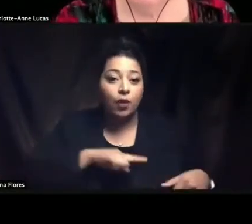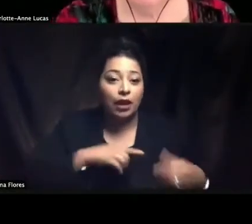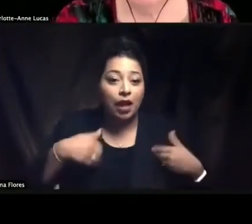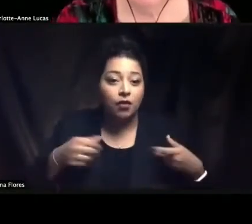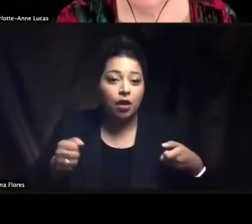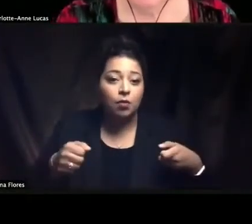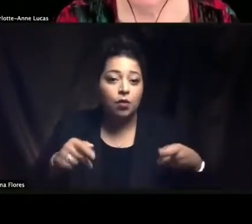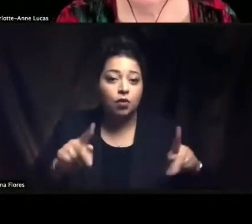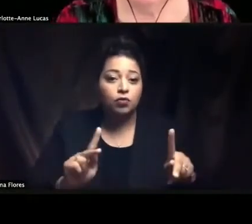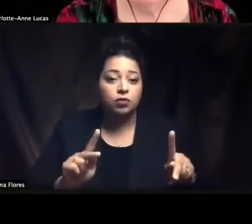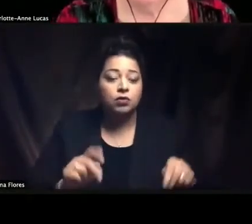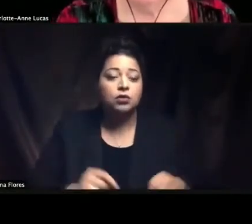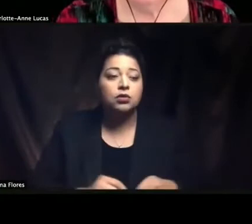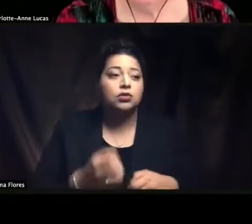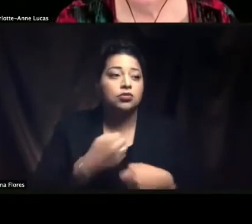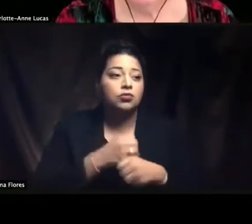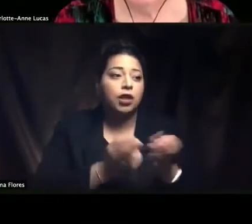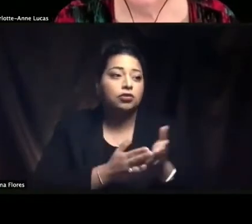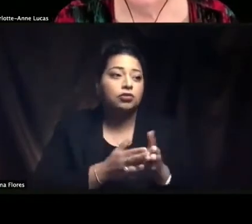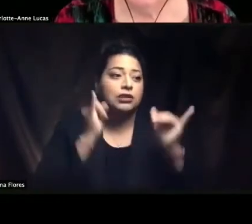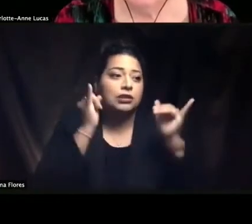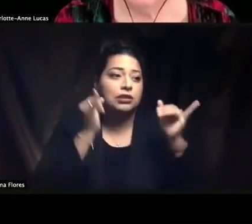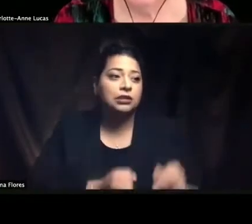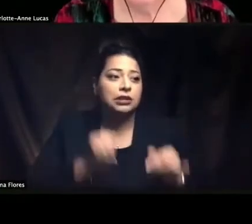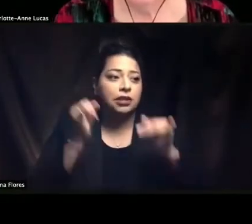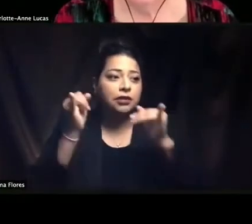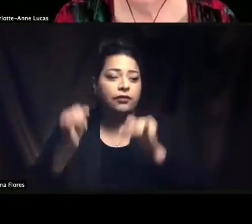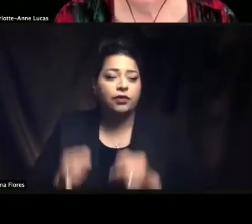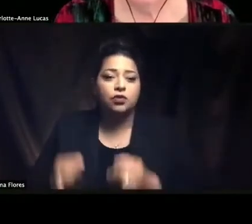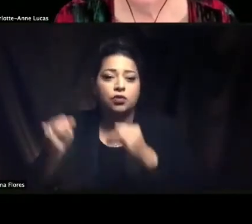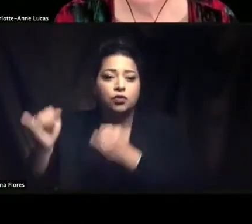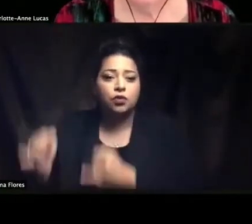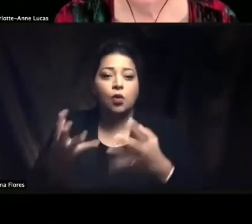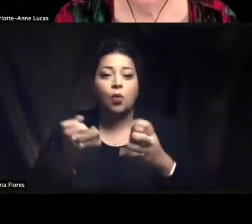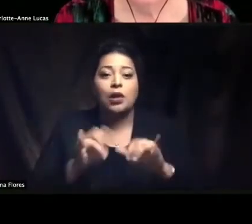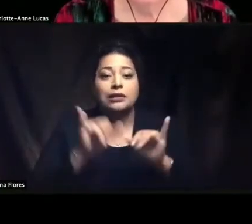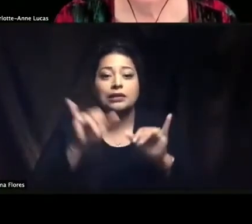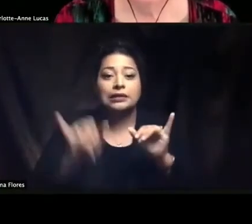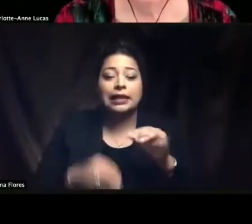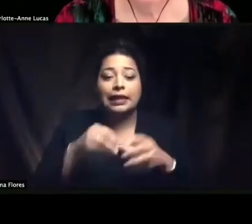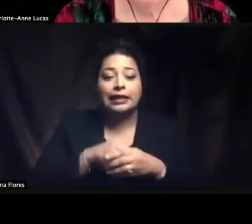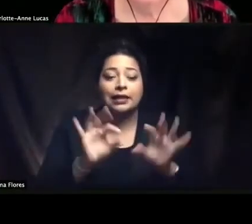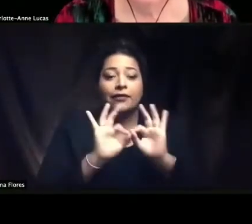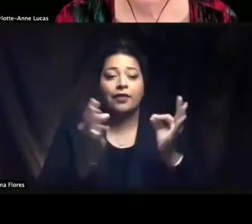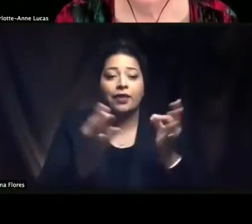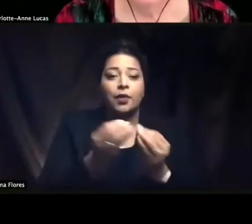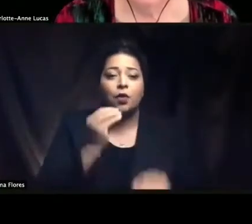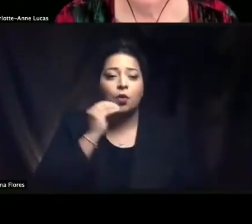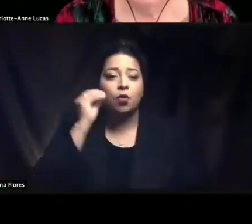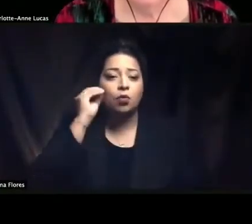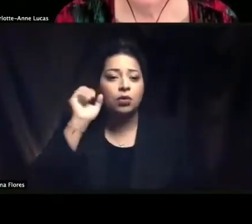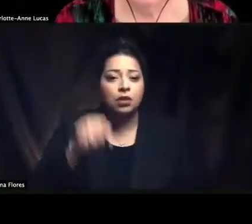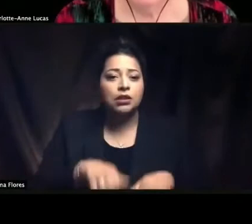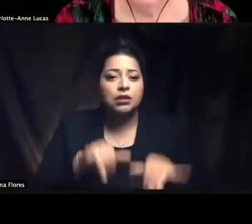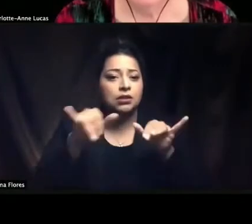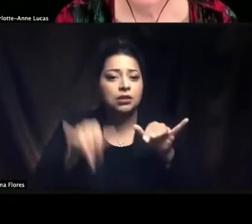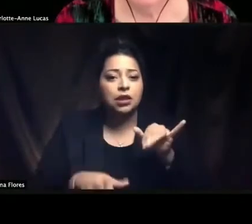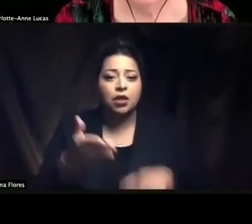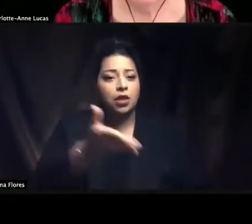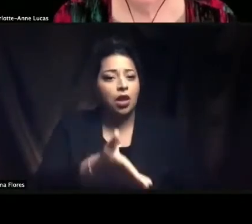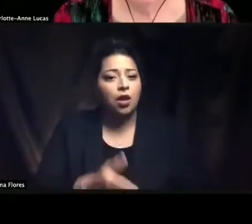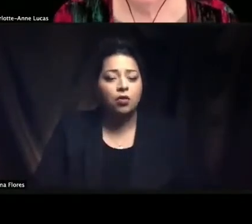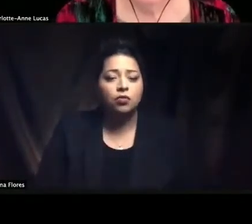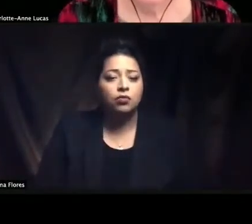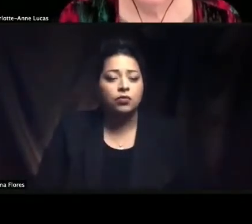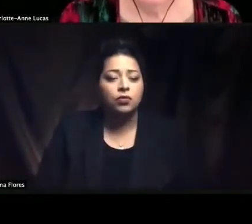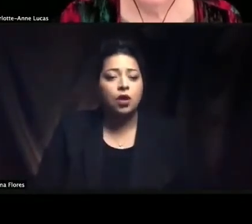sure that individuals that want to stay in their family home have the ability to stay in their family home.